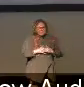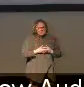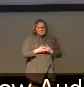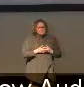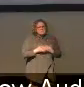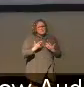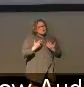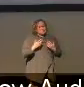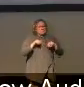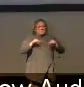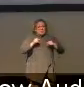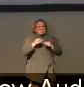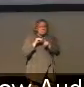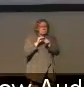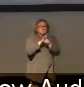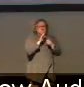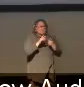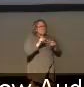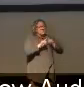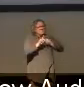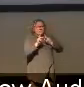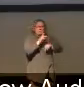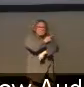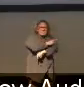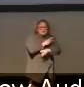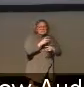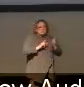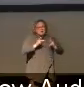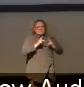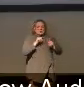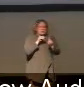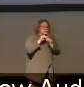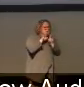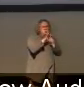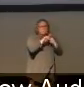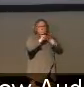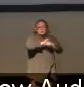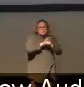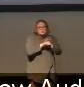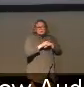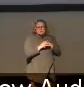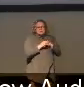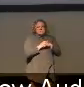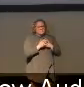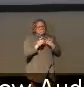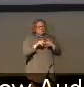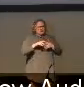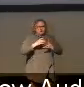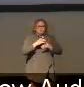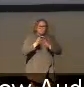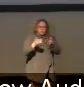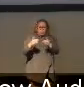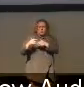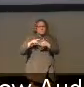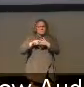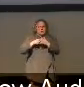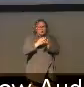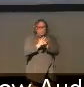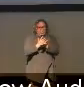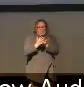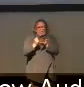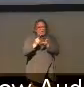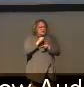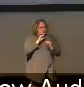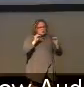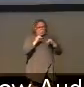COVID, and we were running out of rooms. That was when we began to activate the Regional Infection Containment Unit, or